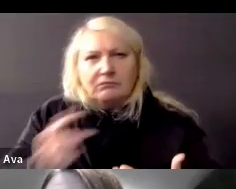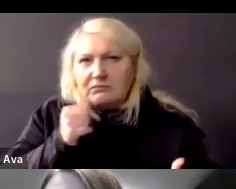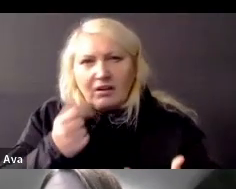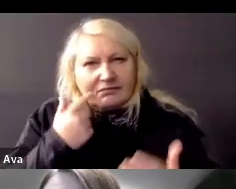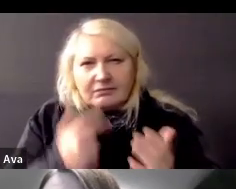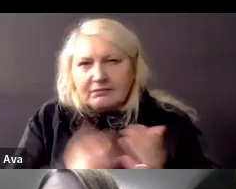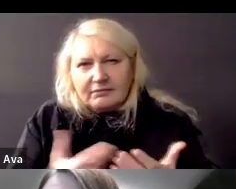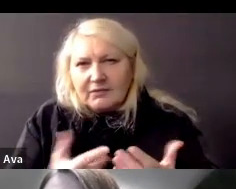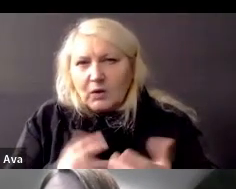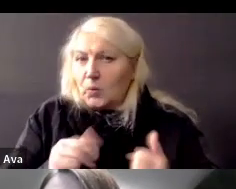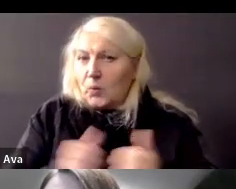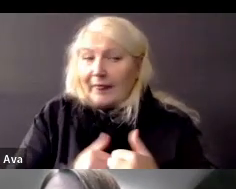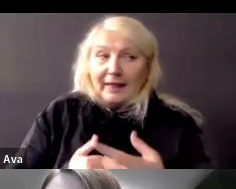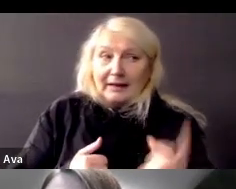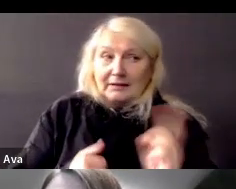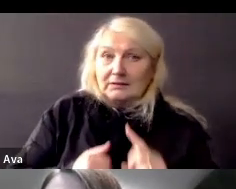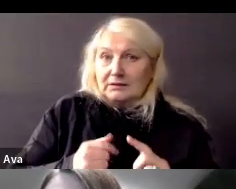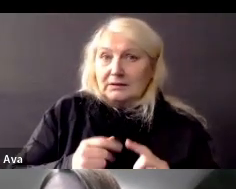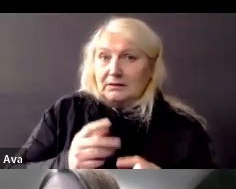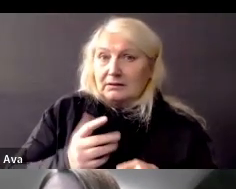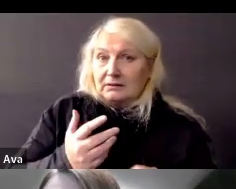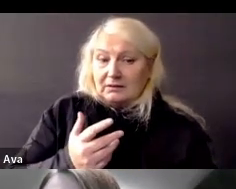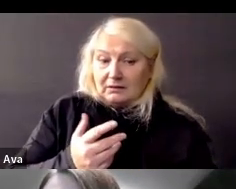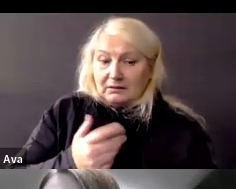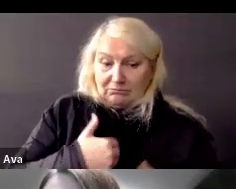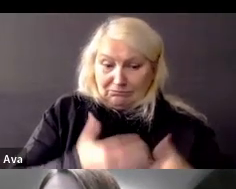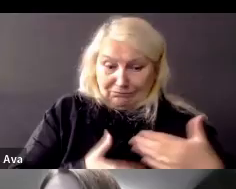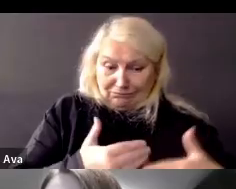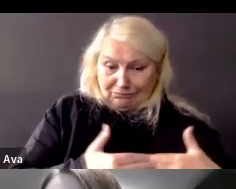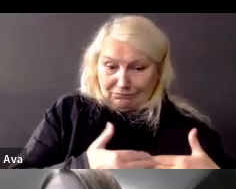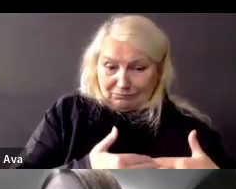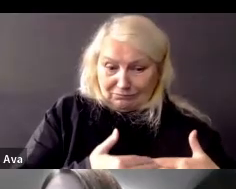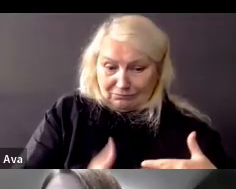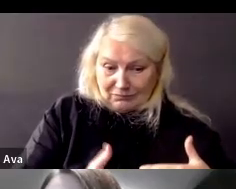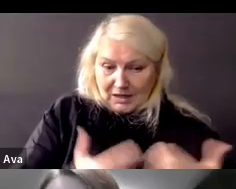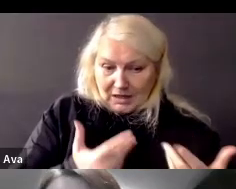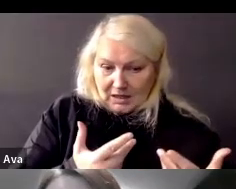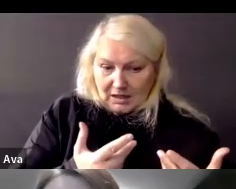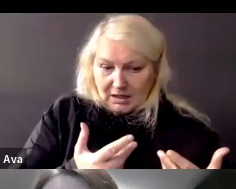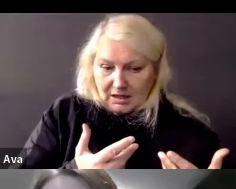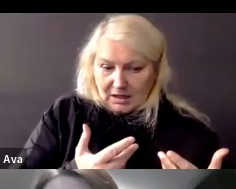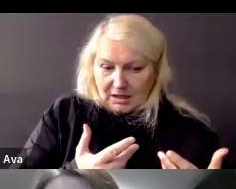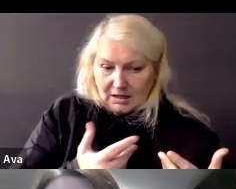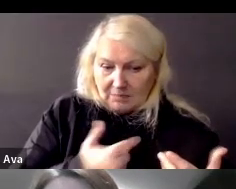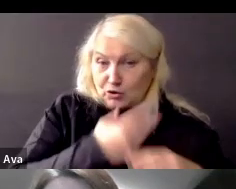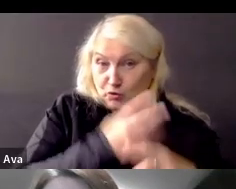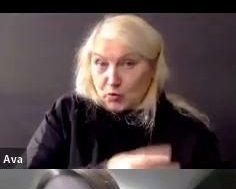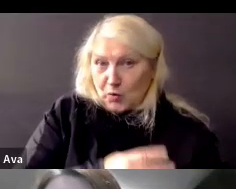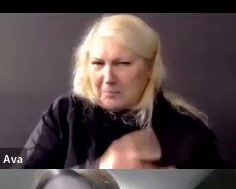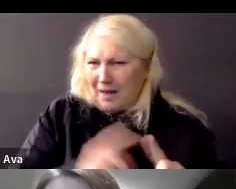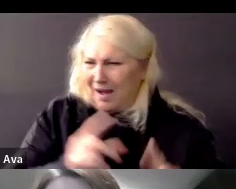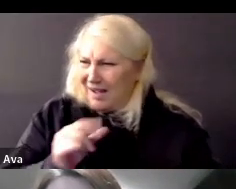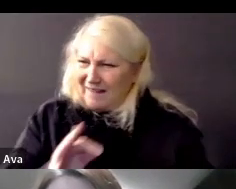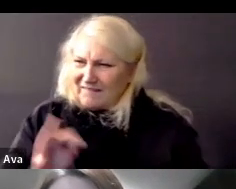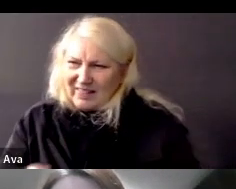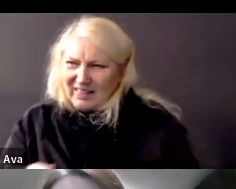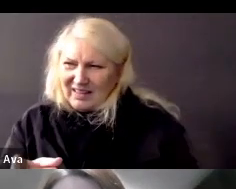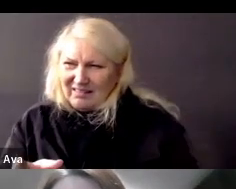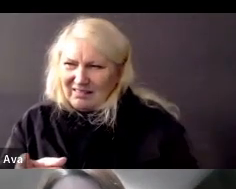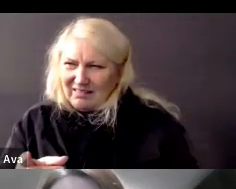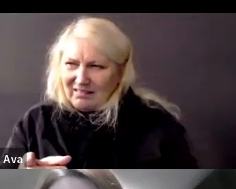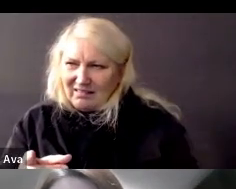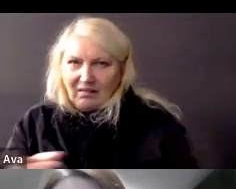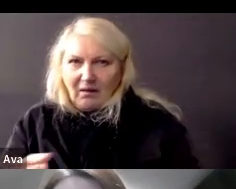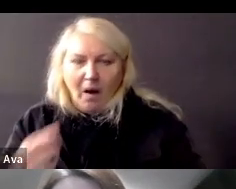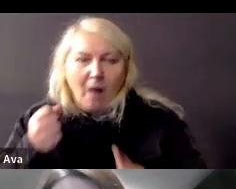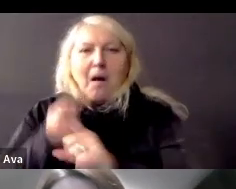acquired, and it's acquired to be lifelong. So if I can have something, why is it